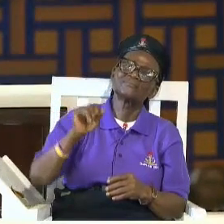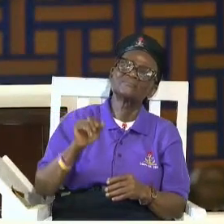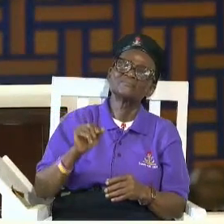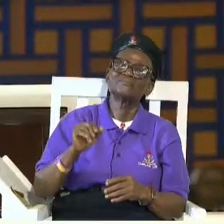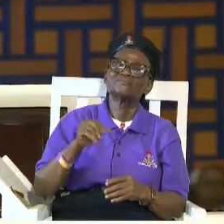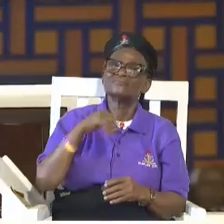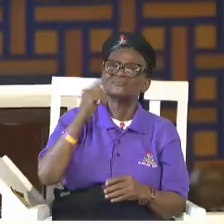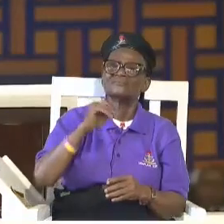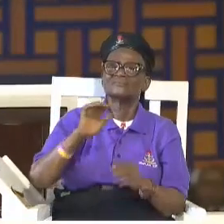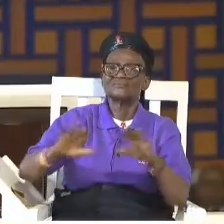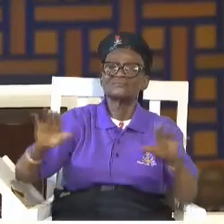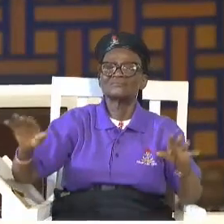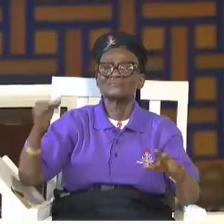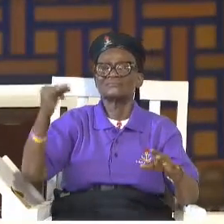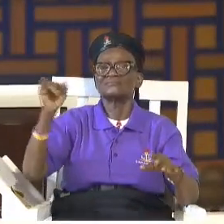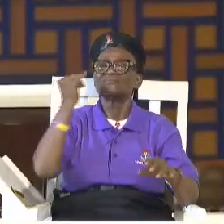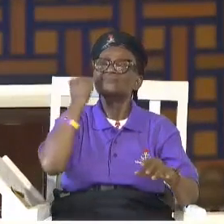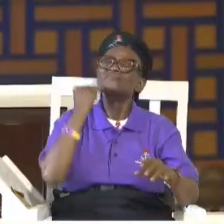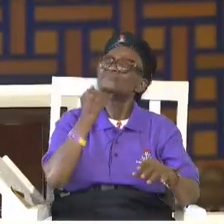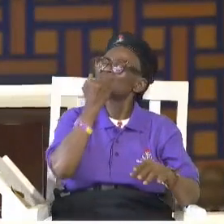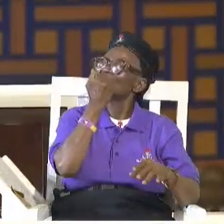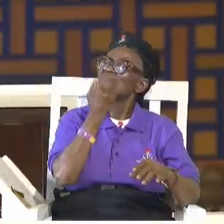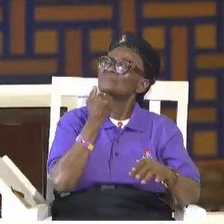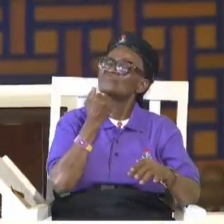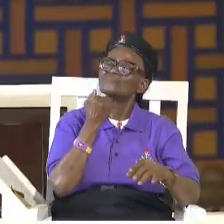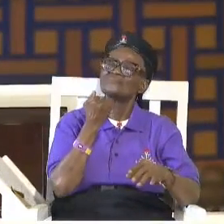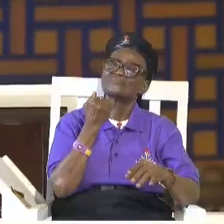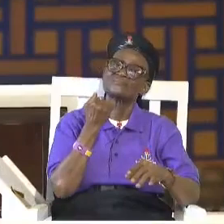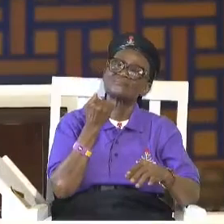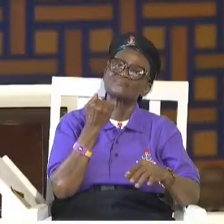20, it said, the children of Israel